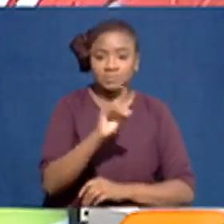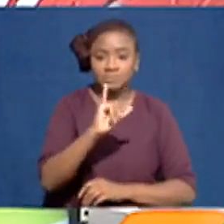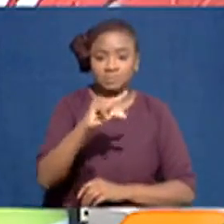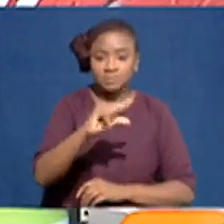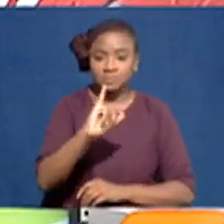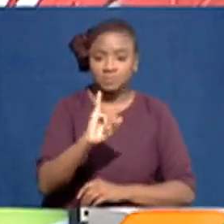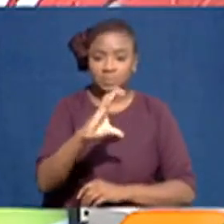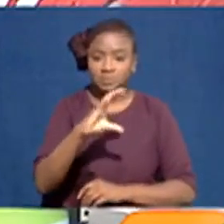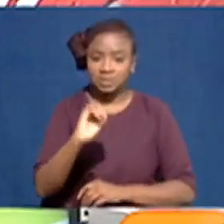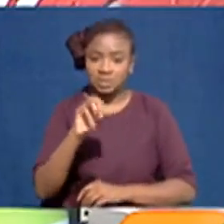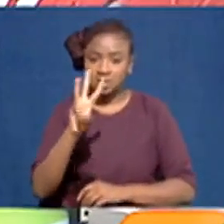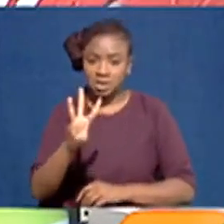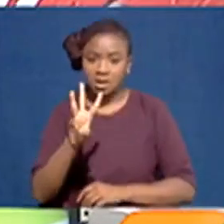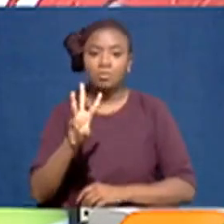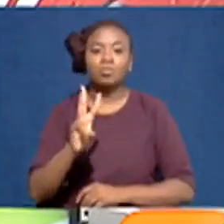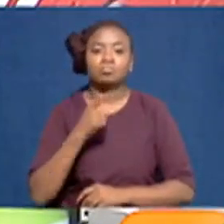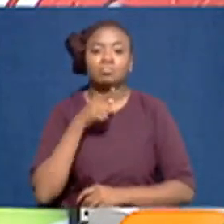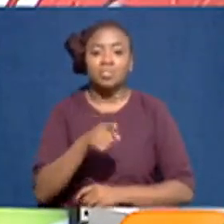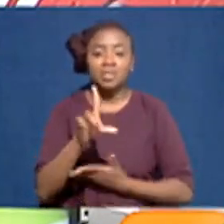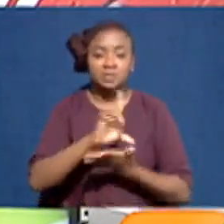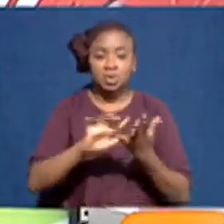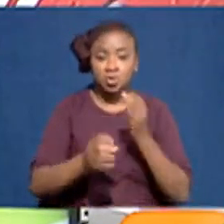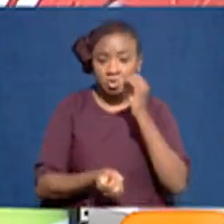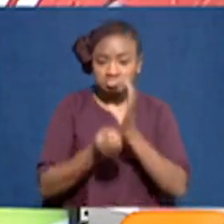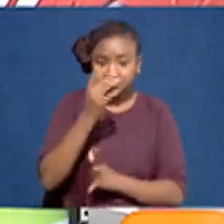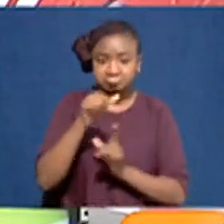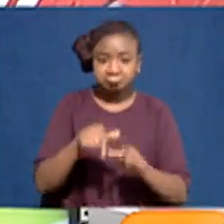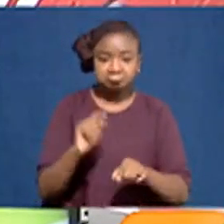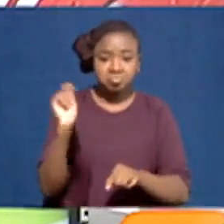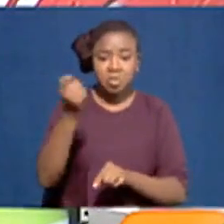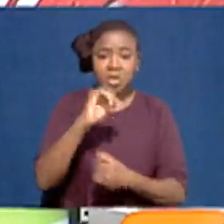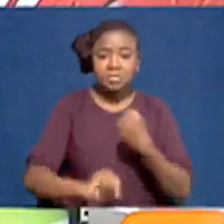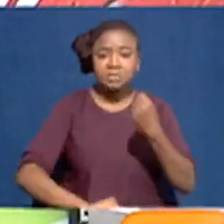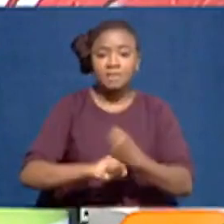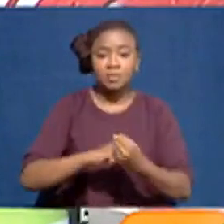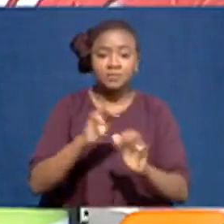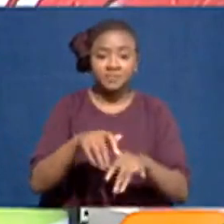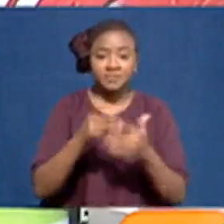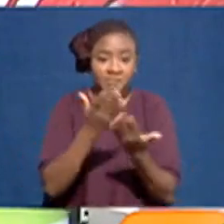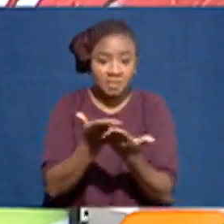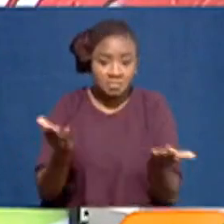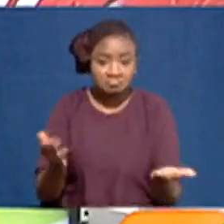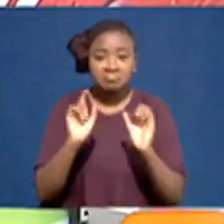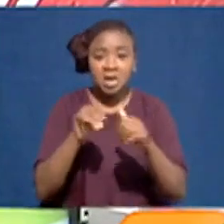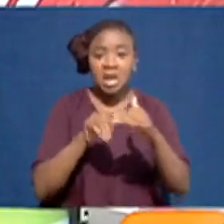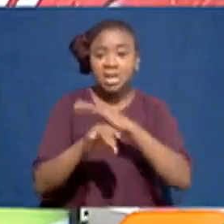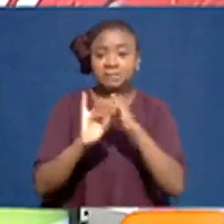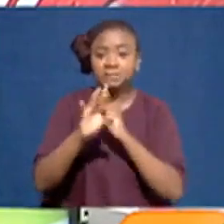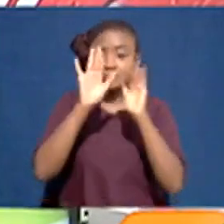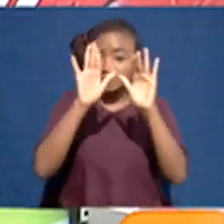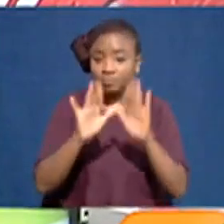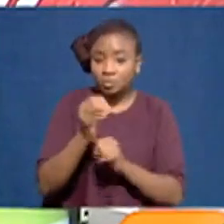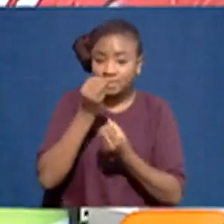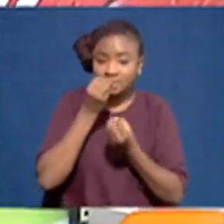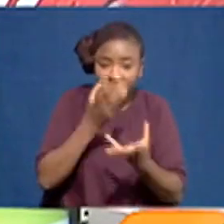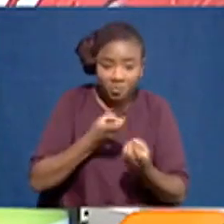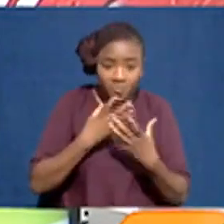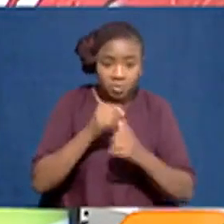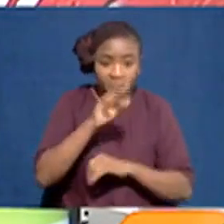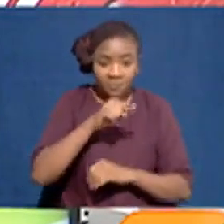One such venture is Digicow, a local innovation helping dairy farmers store and access crucial data and information on